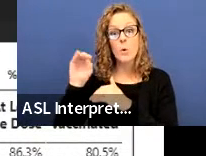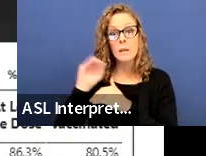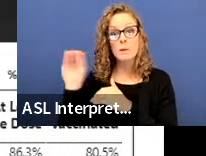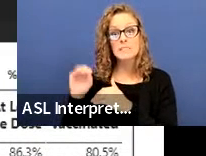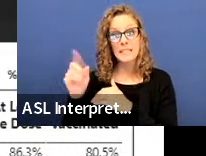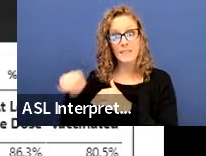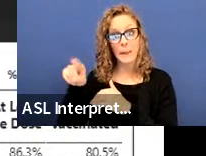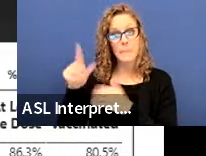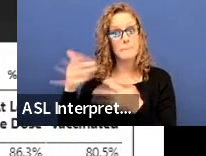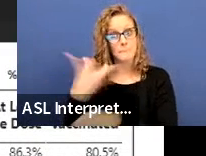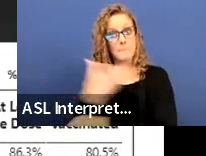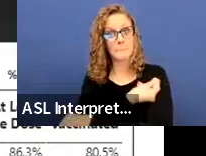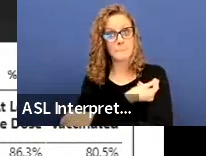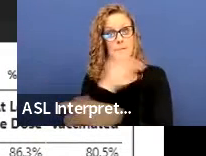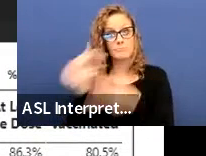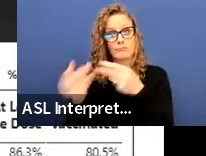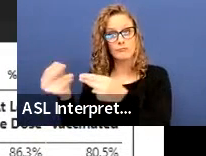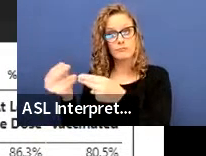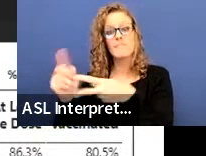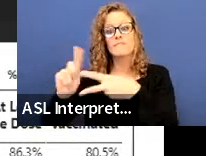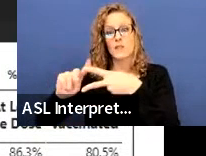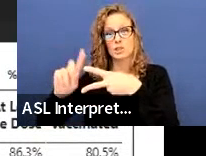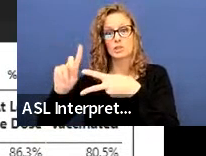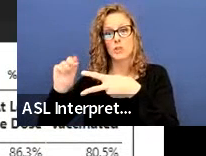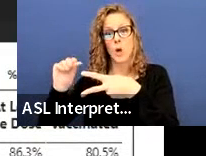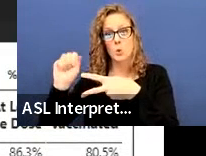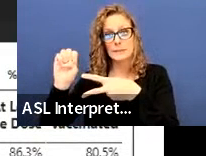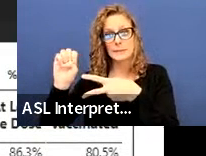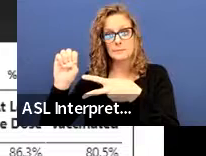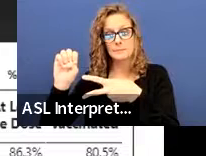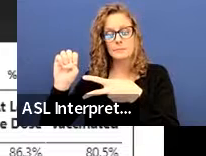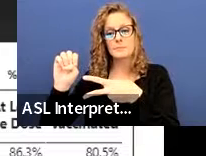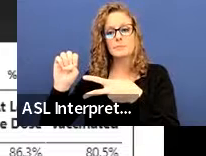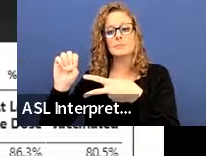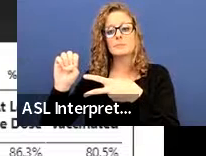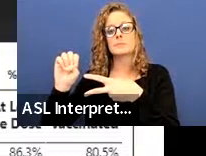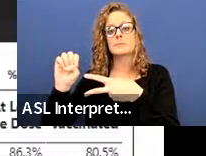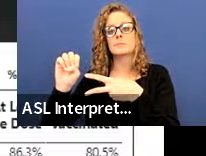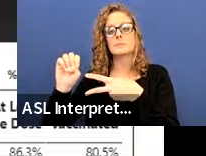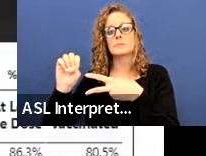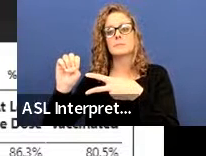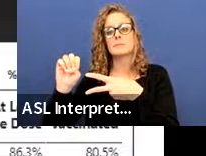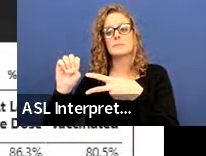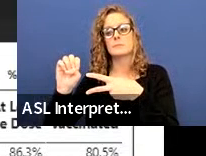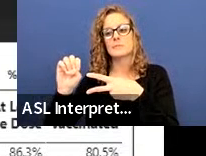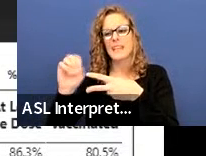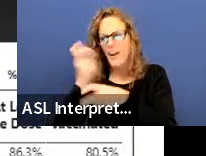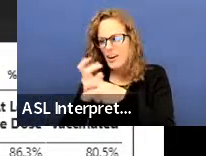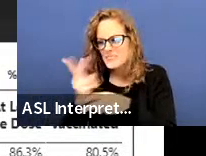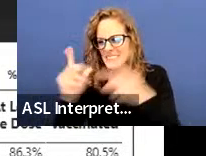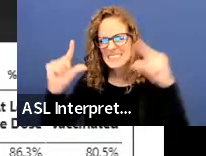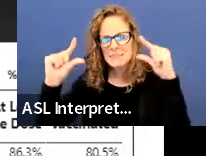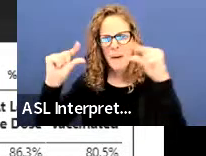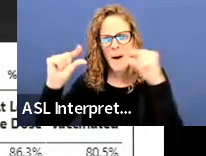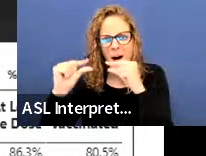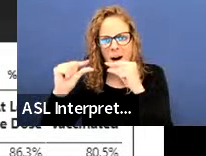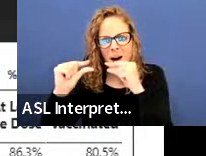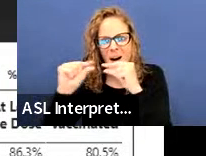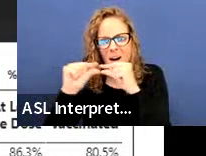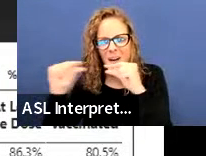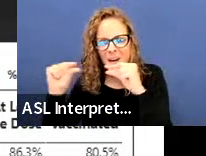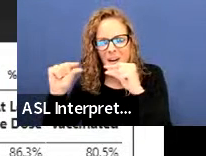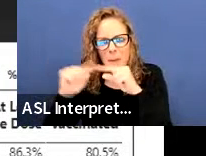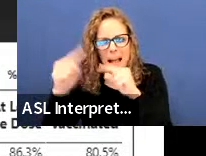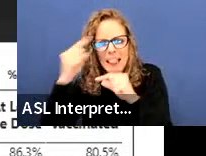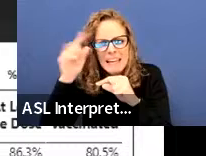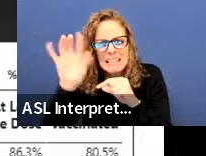received their first dose of vaccine, and you have to really squint your eyes to see the small type. But I think